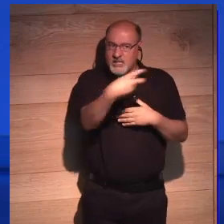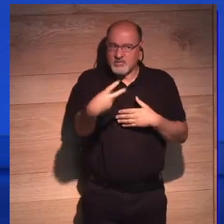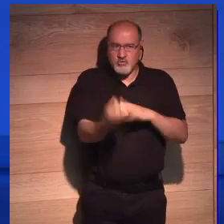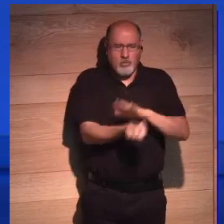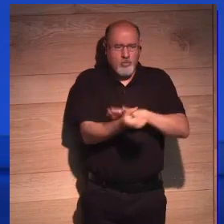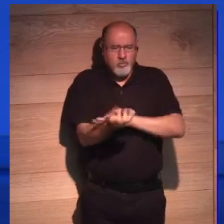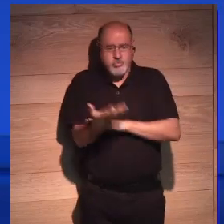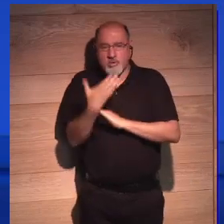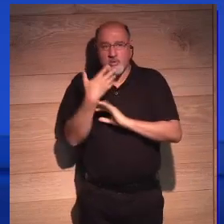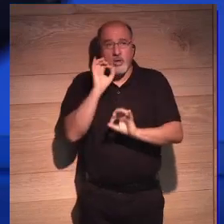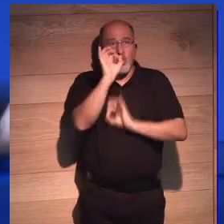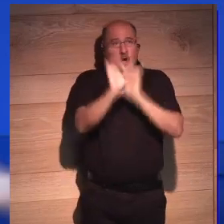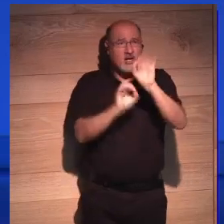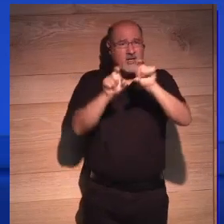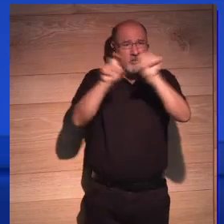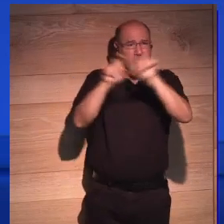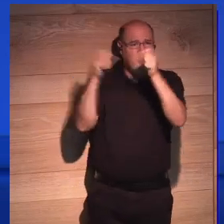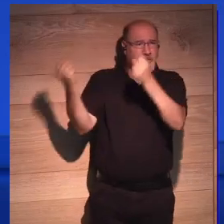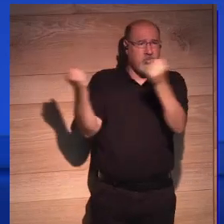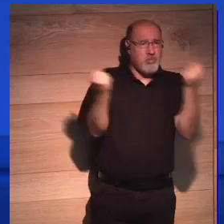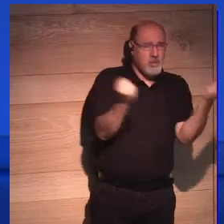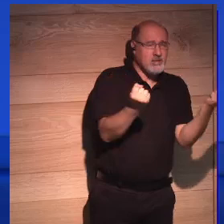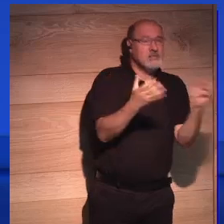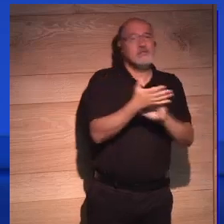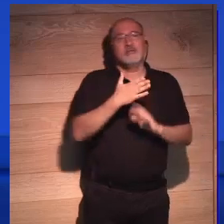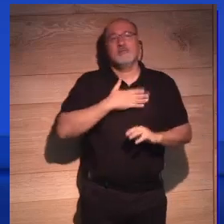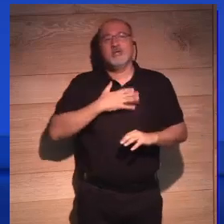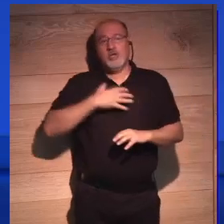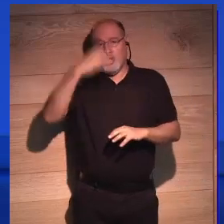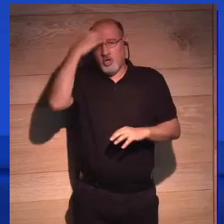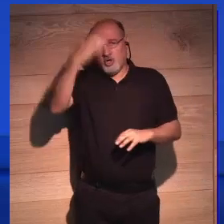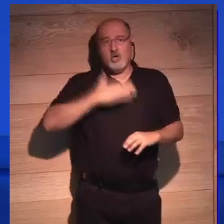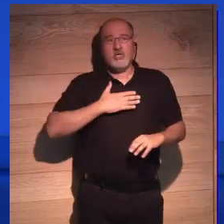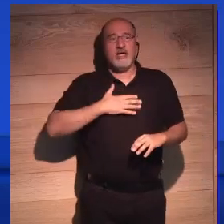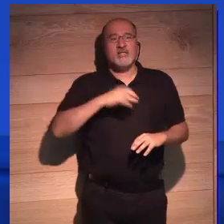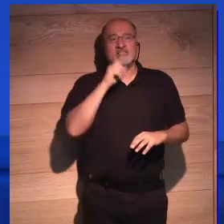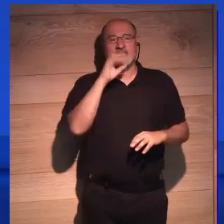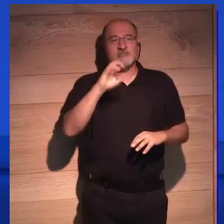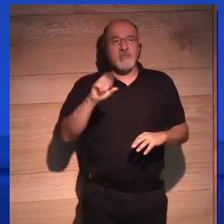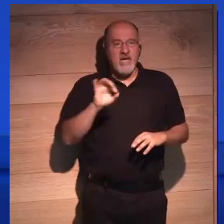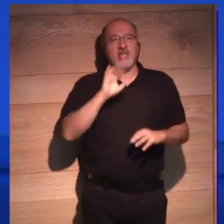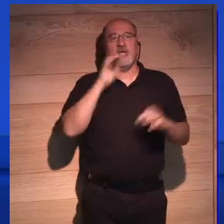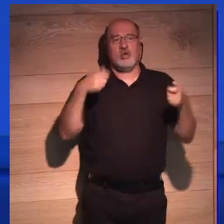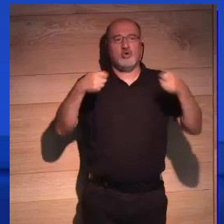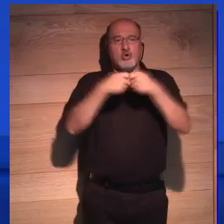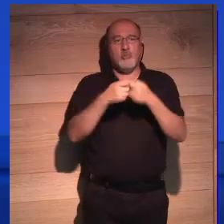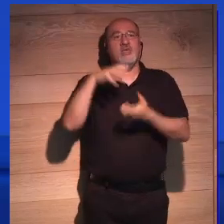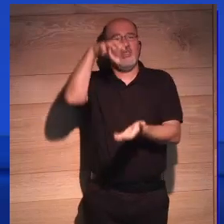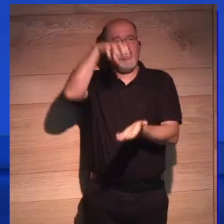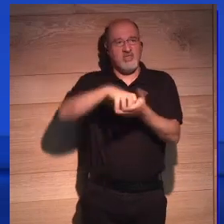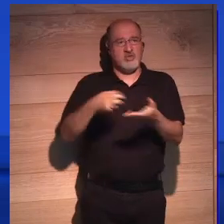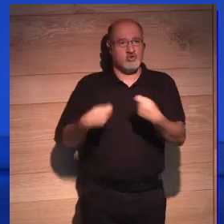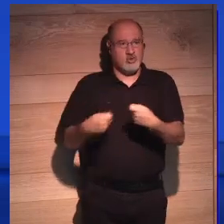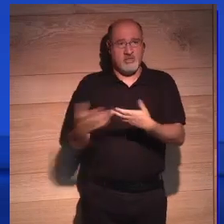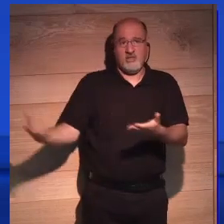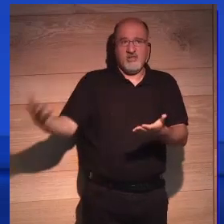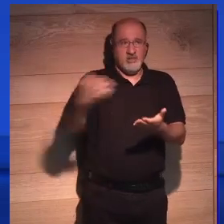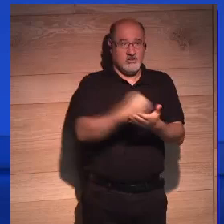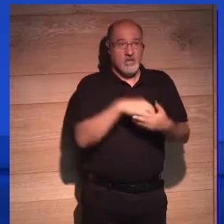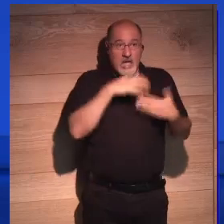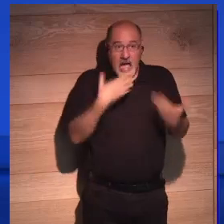Shakespeare Company to shopping centres across the country. So things are happening, and it's a pretty exciting time to be working in the